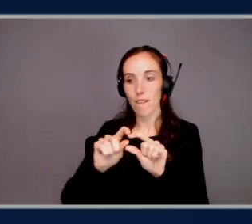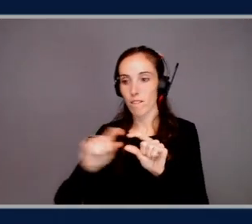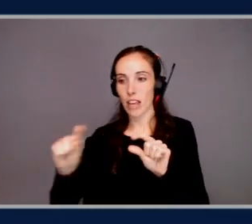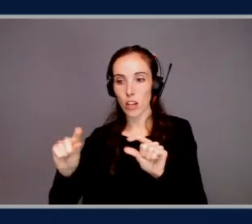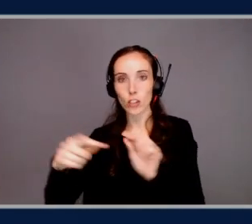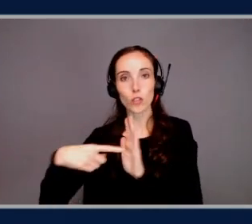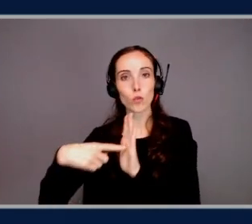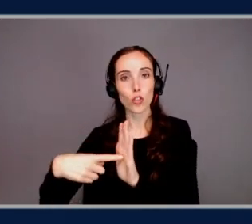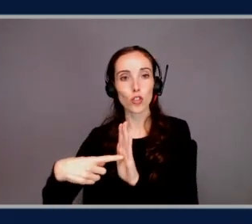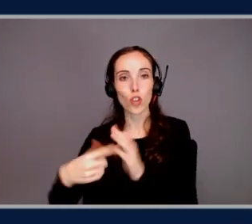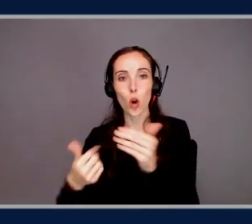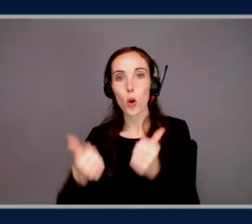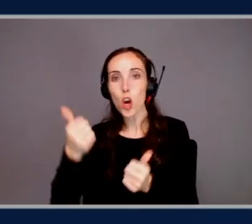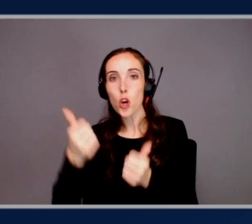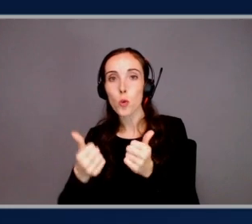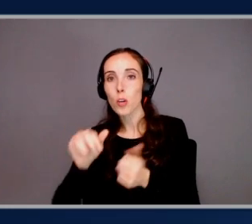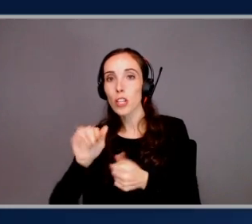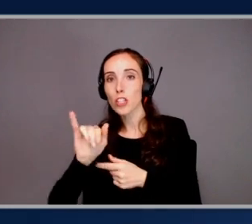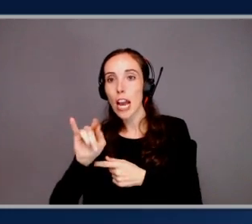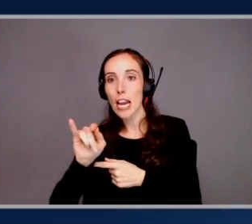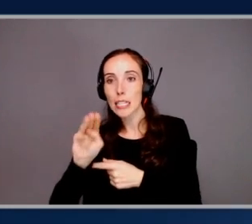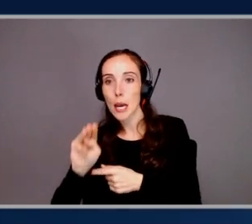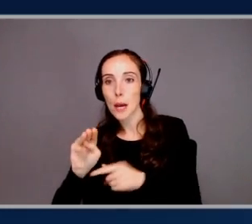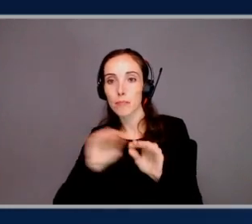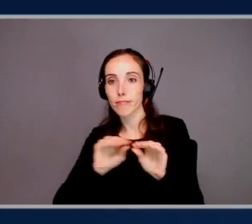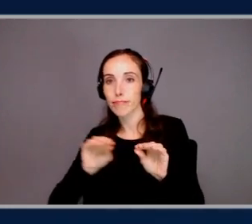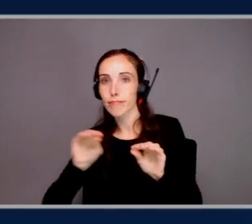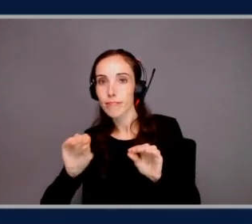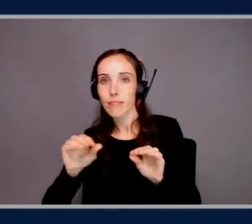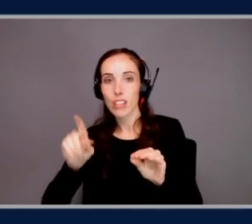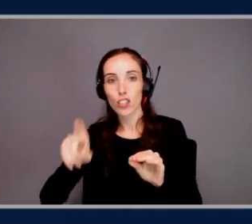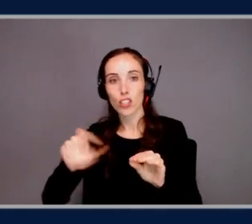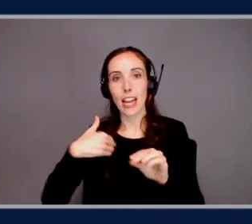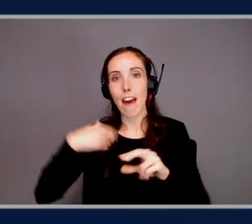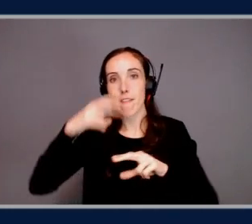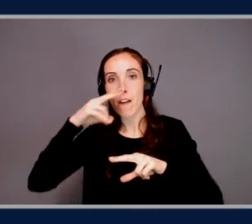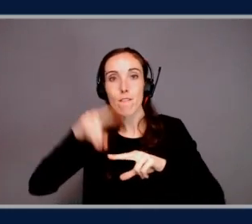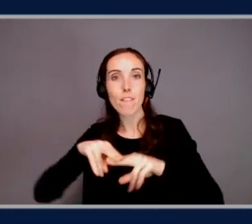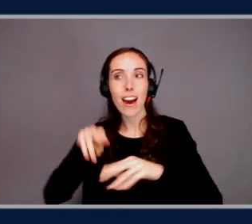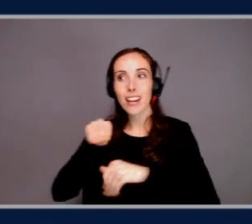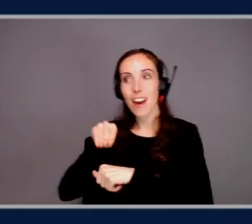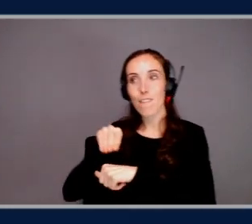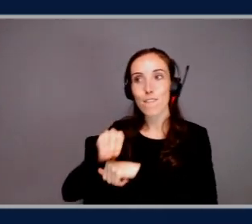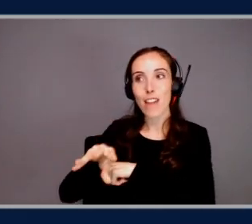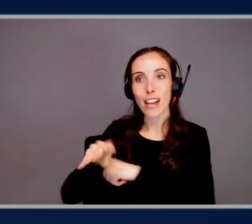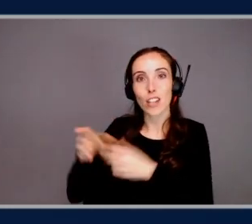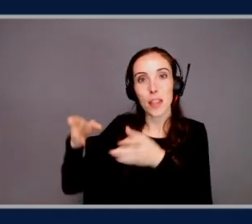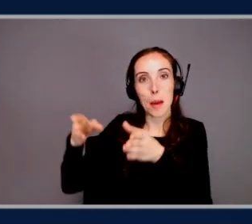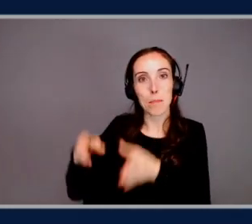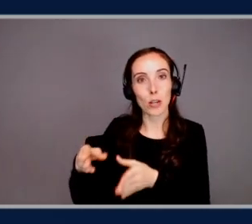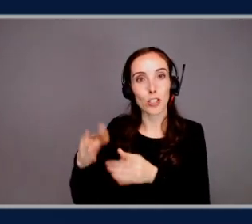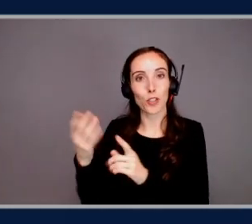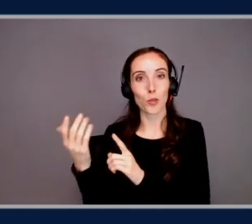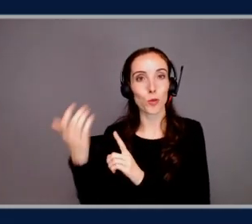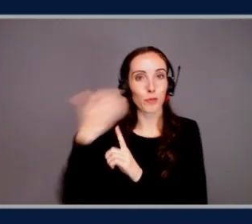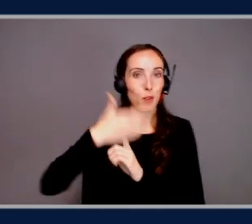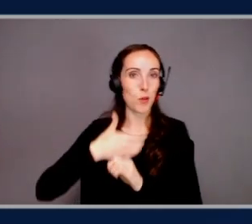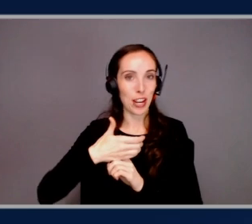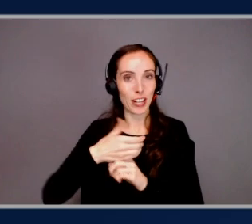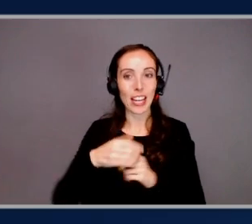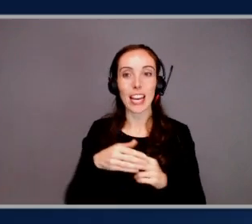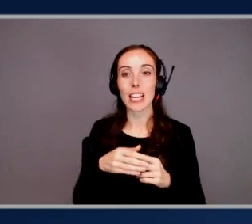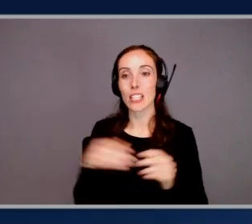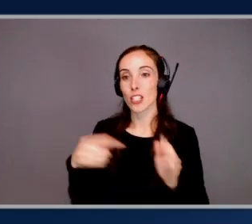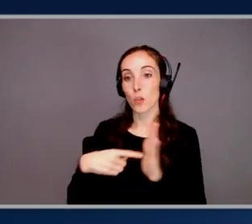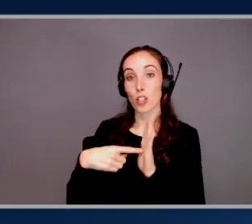the item is equipped, there should be a fun, quirky effect on the person who's wearing the item. So it says display these slot